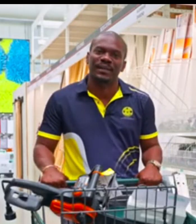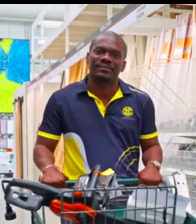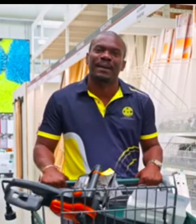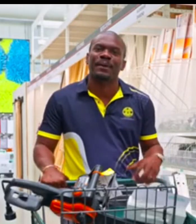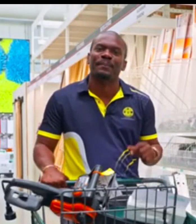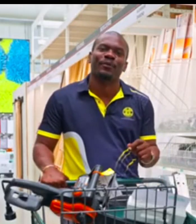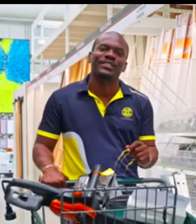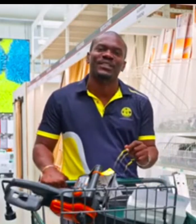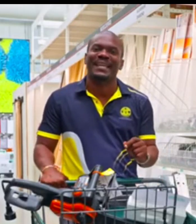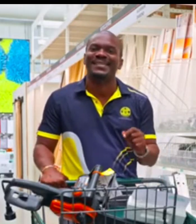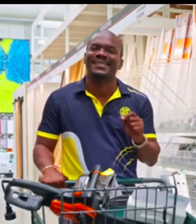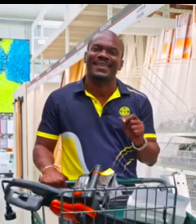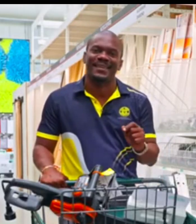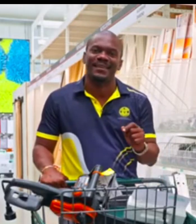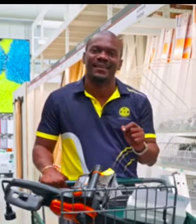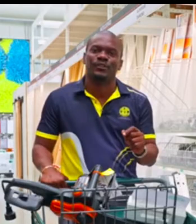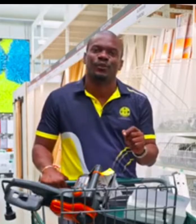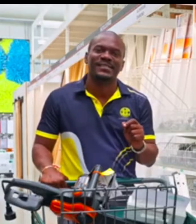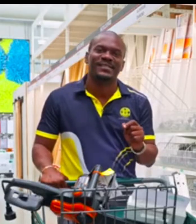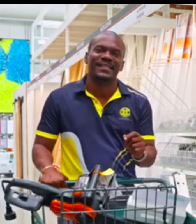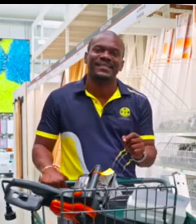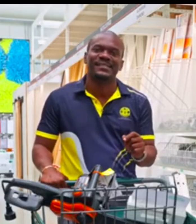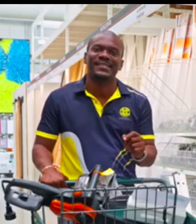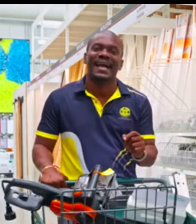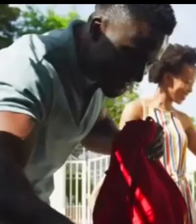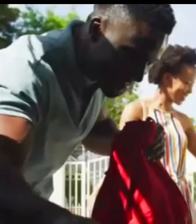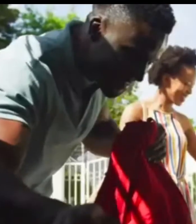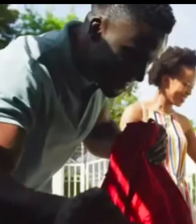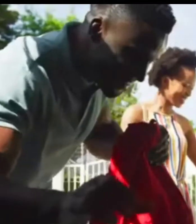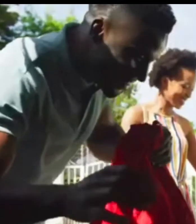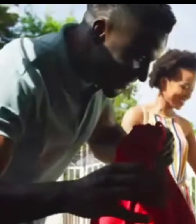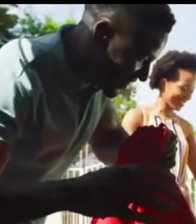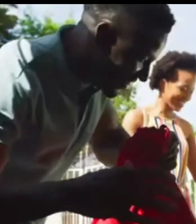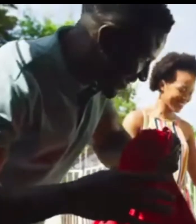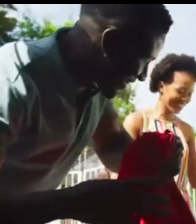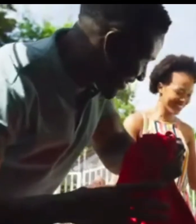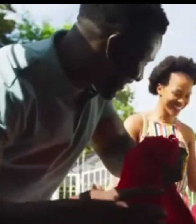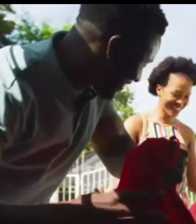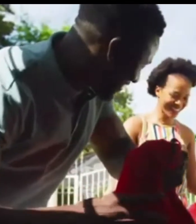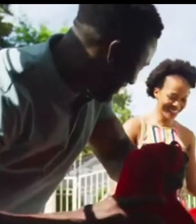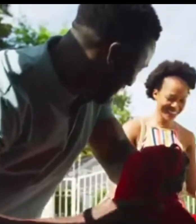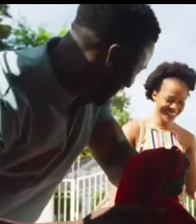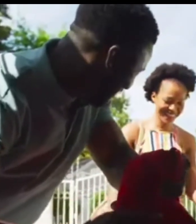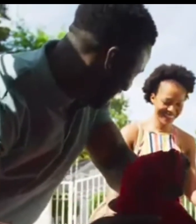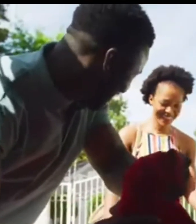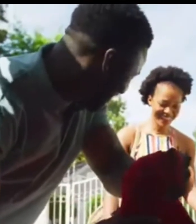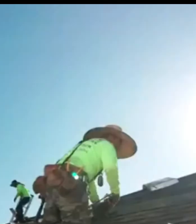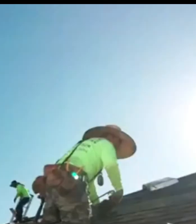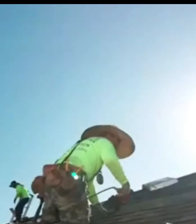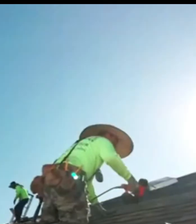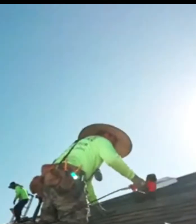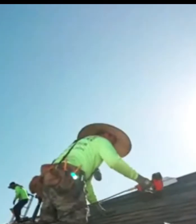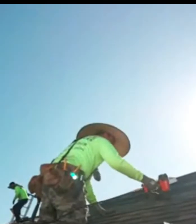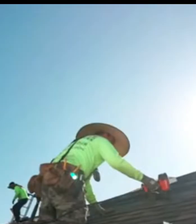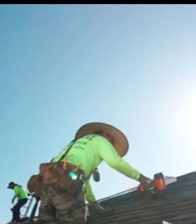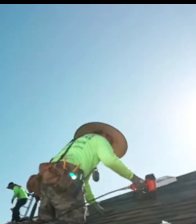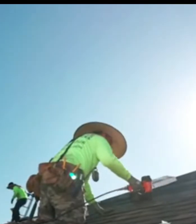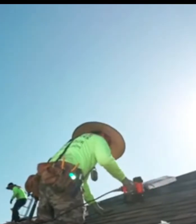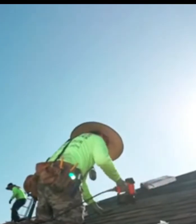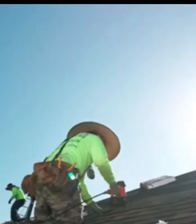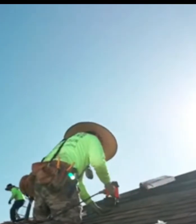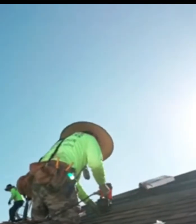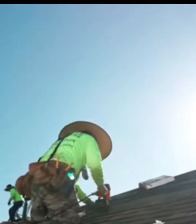you that preparation is key to resiliency and safety for your homes and families. Prepare your